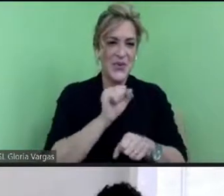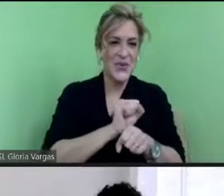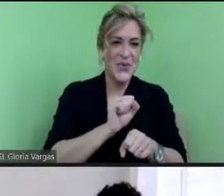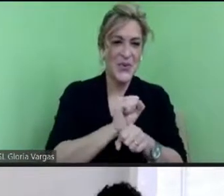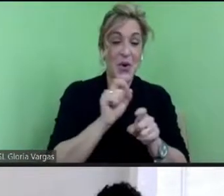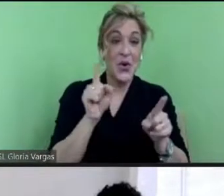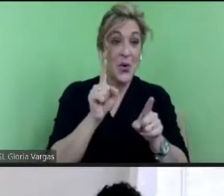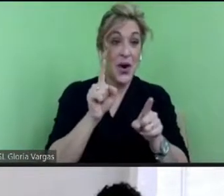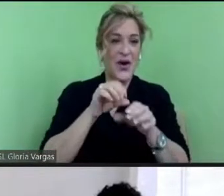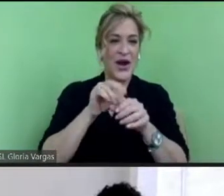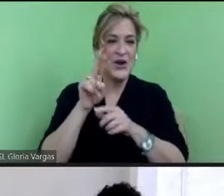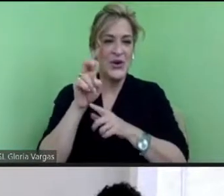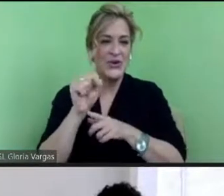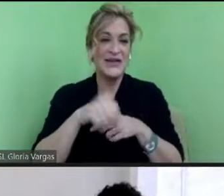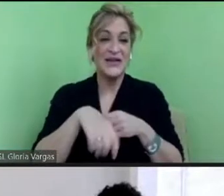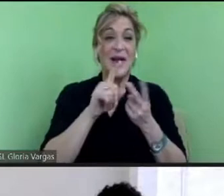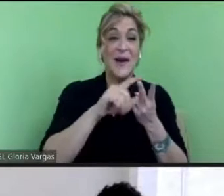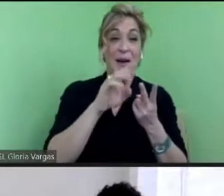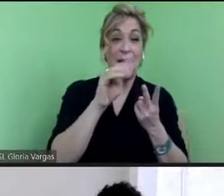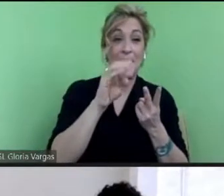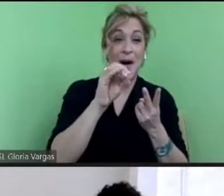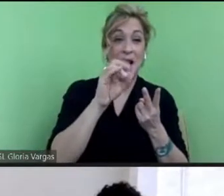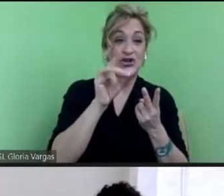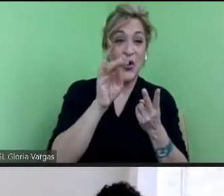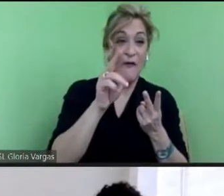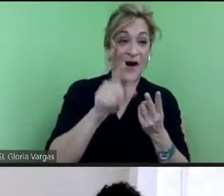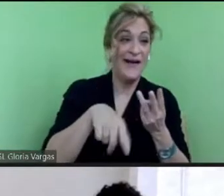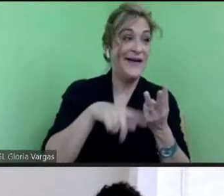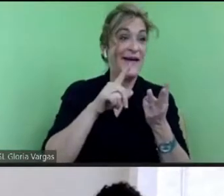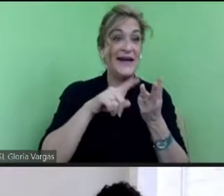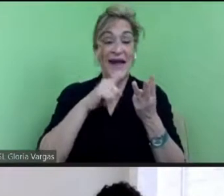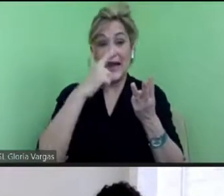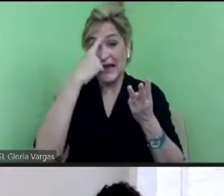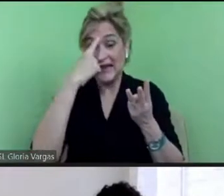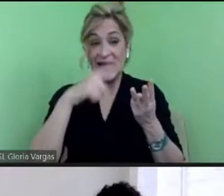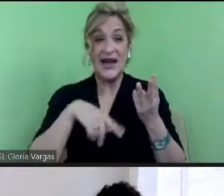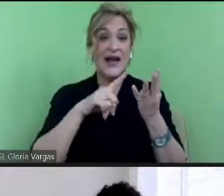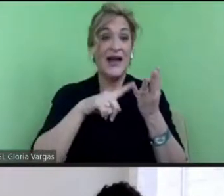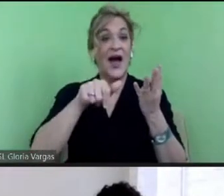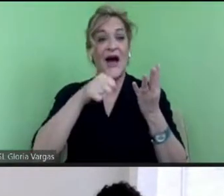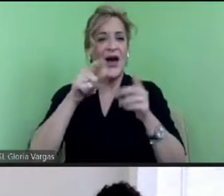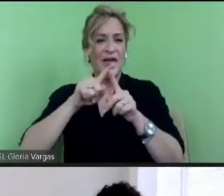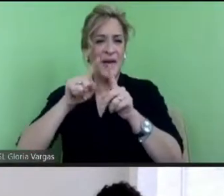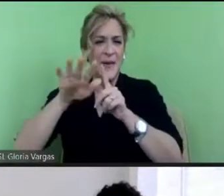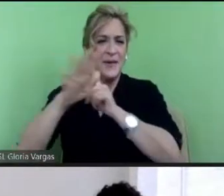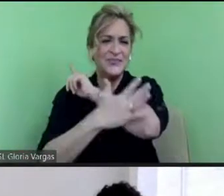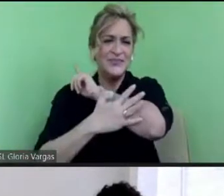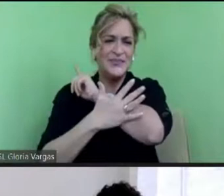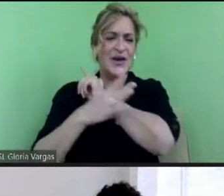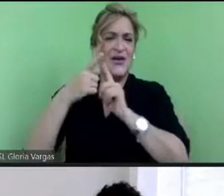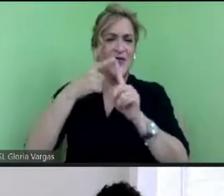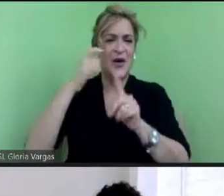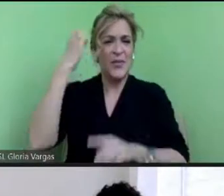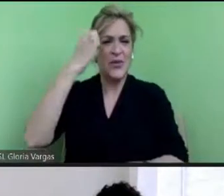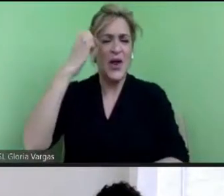States, Moldova, India, or other places like Azerbaijan, Kazakhstan, and Romania and the Russian Federation where we have worked in